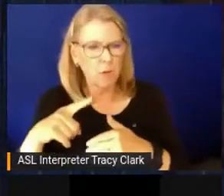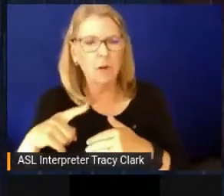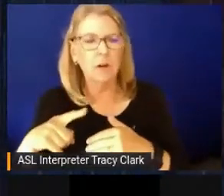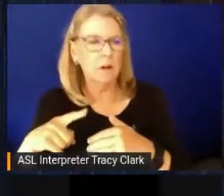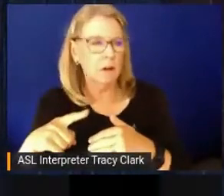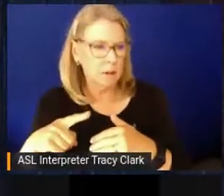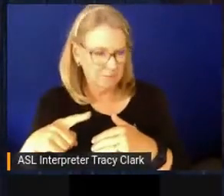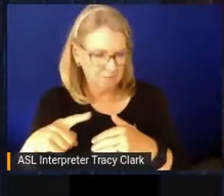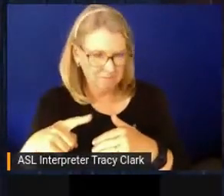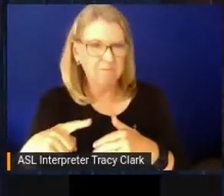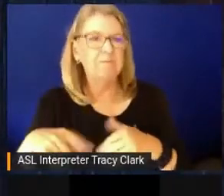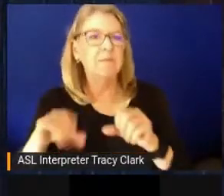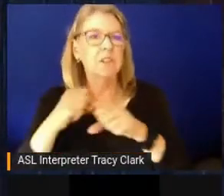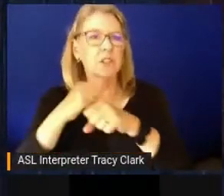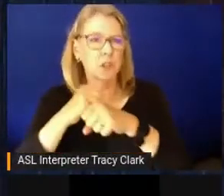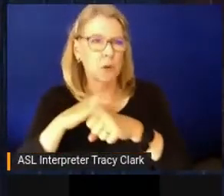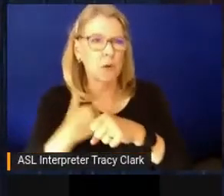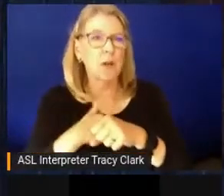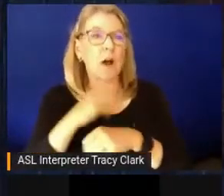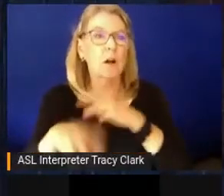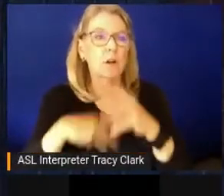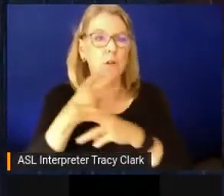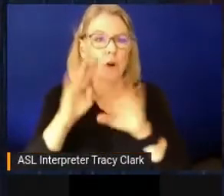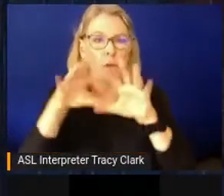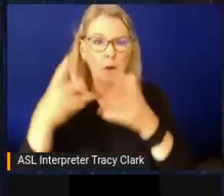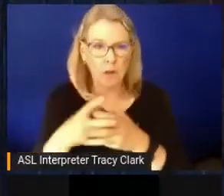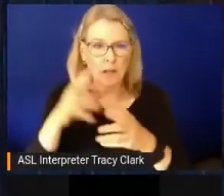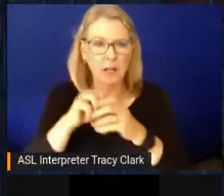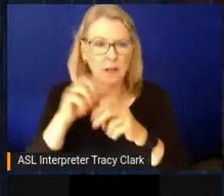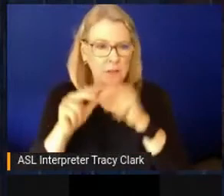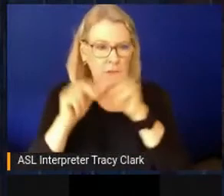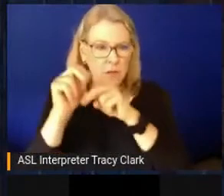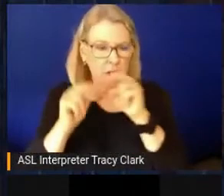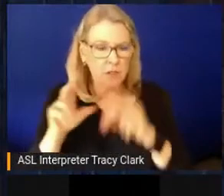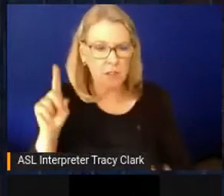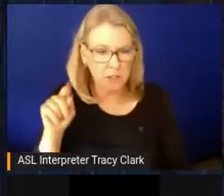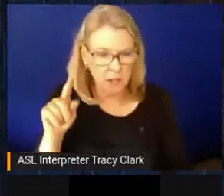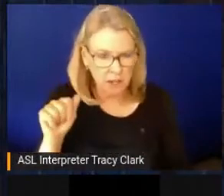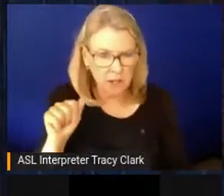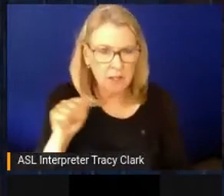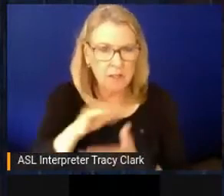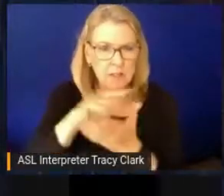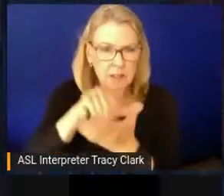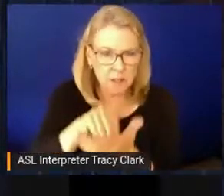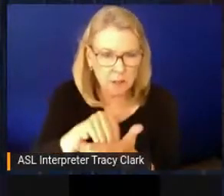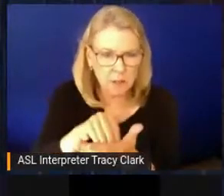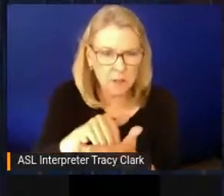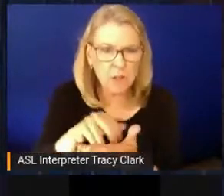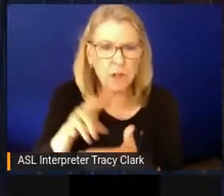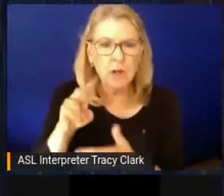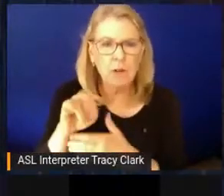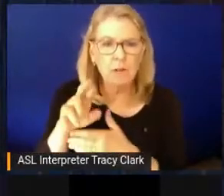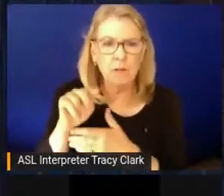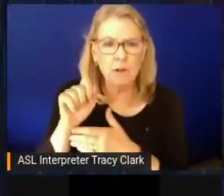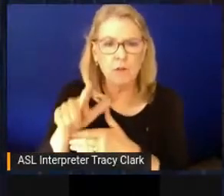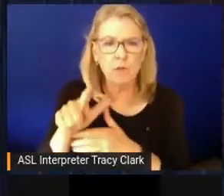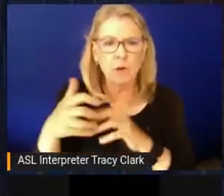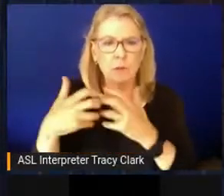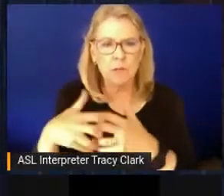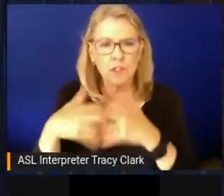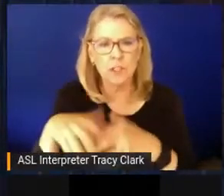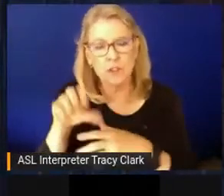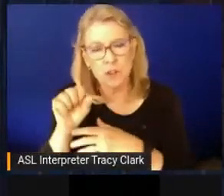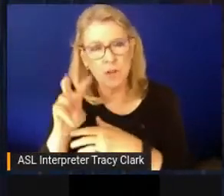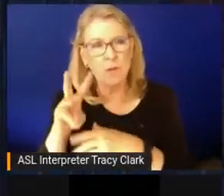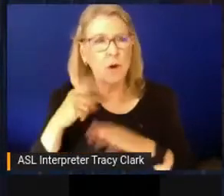infrastructure, the physical data centers, the hardware, the virtual machine software that we run on that